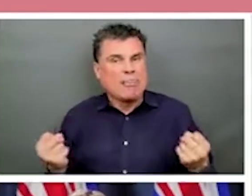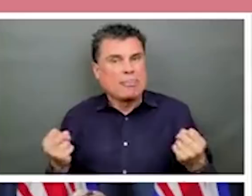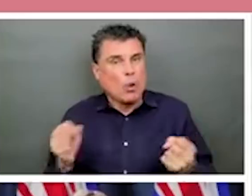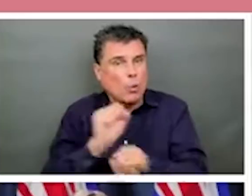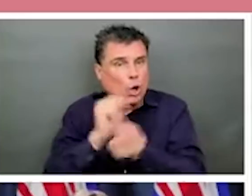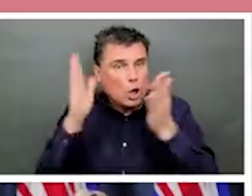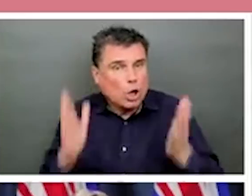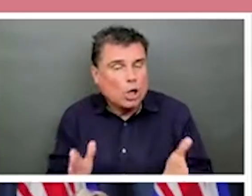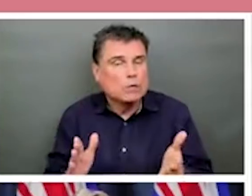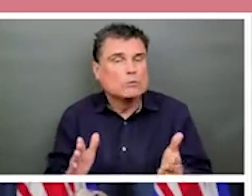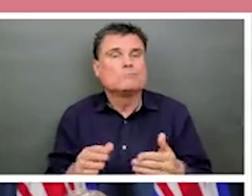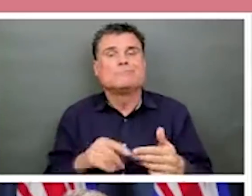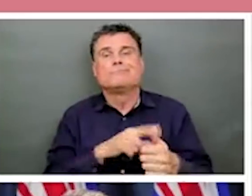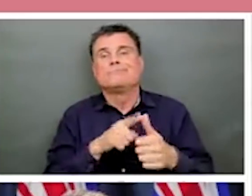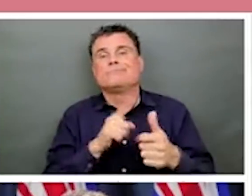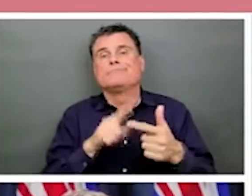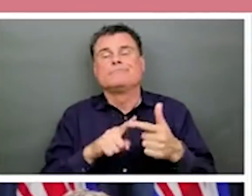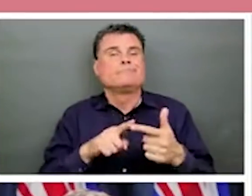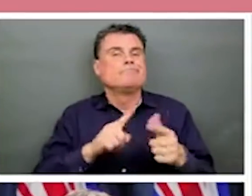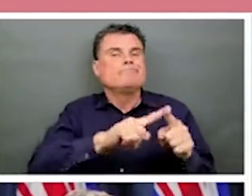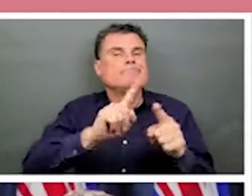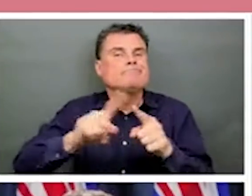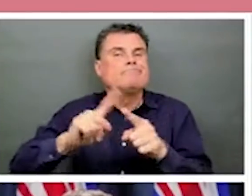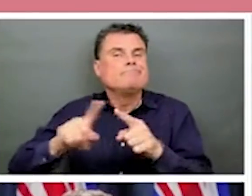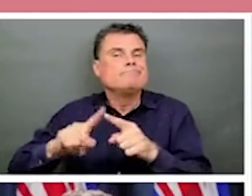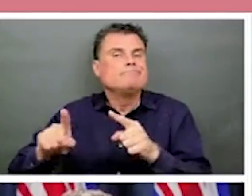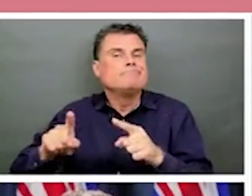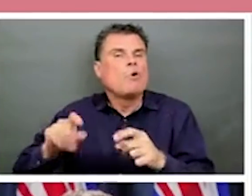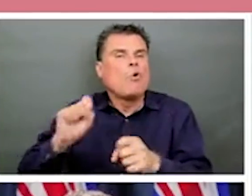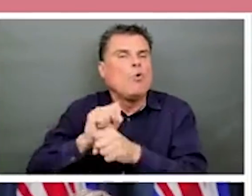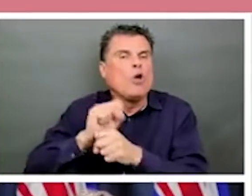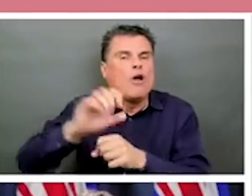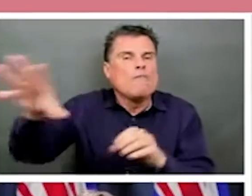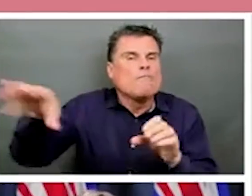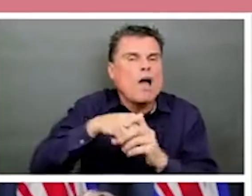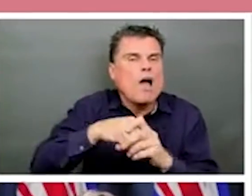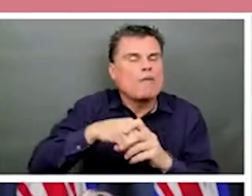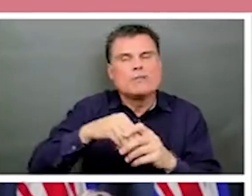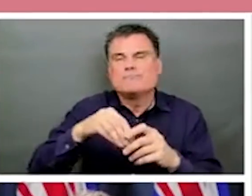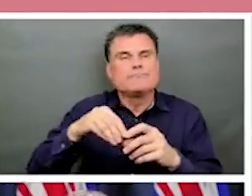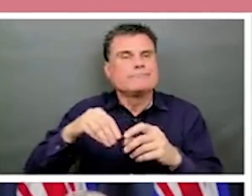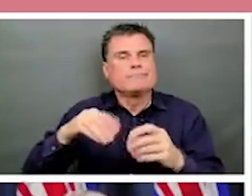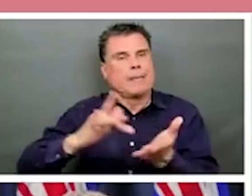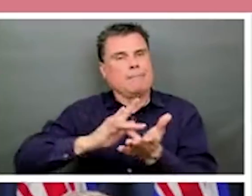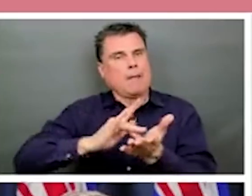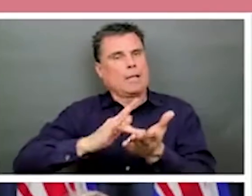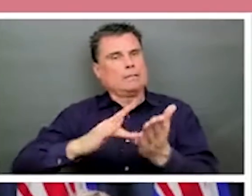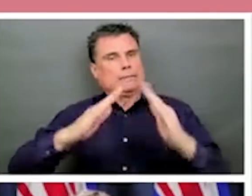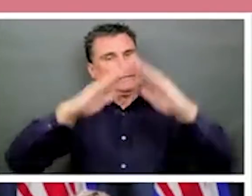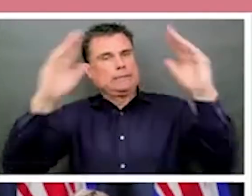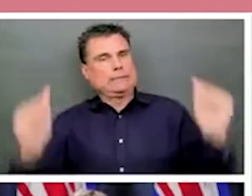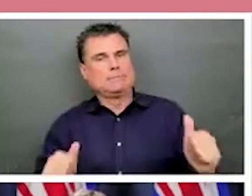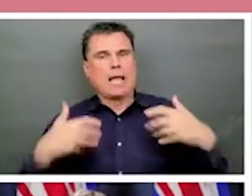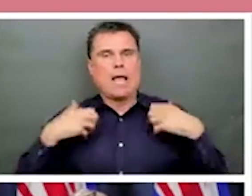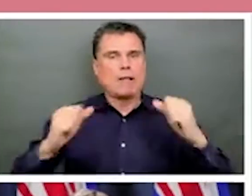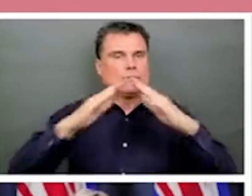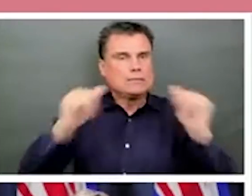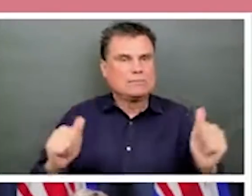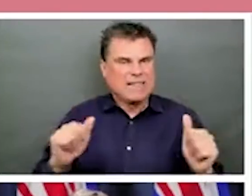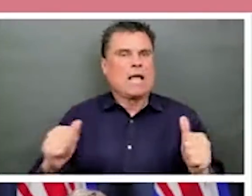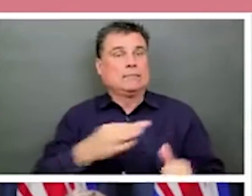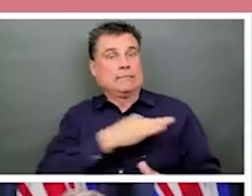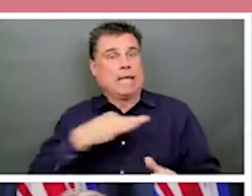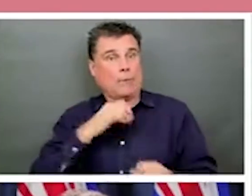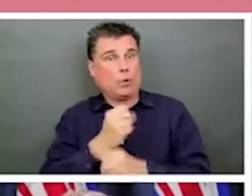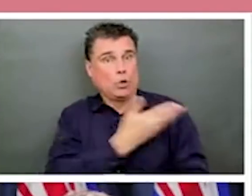health professions, our nurses and support workers who are looking after people on long-term home support, a whole array of